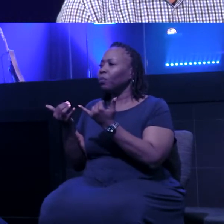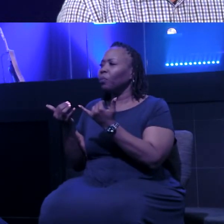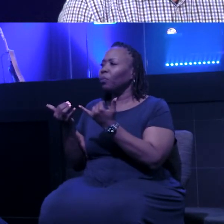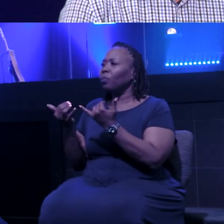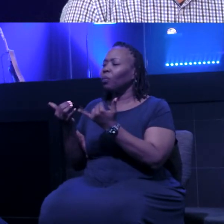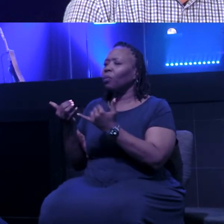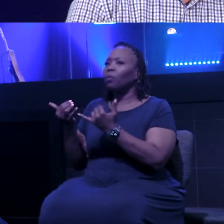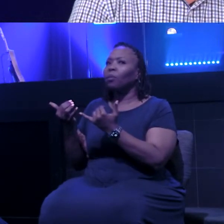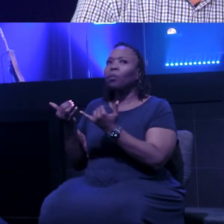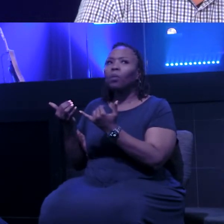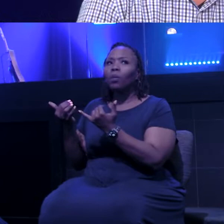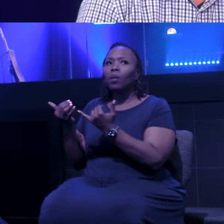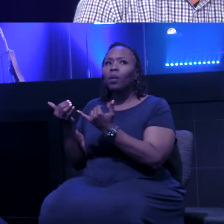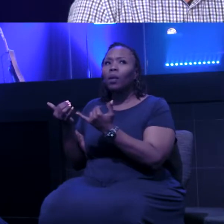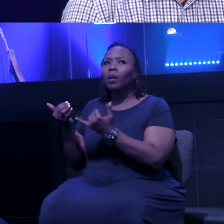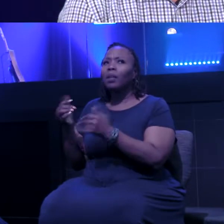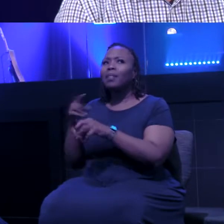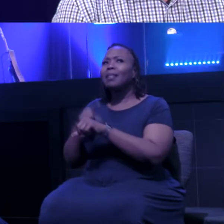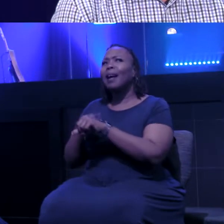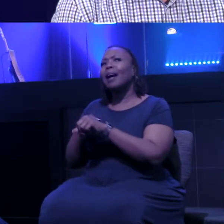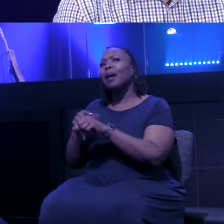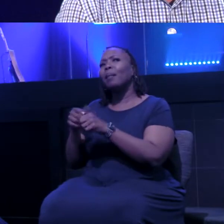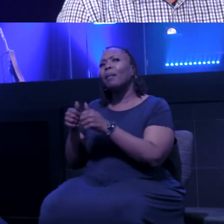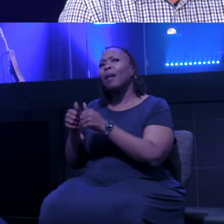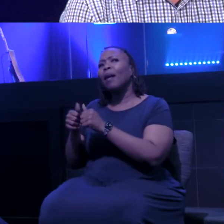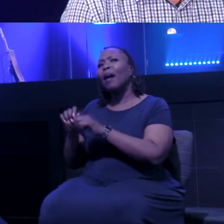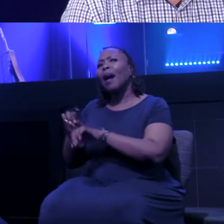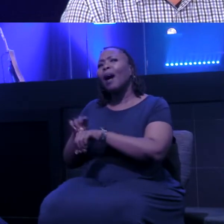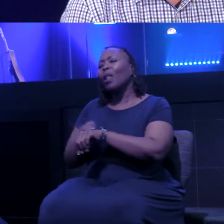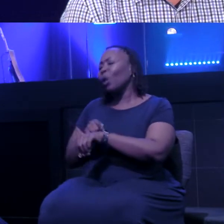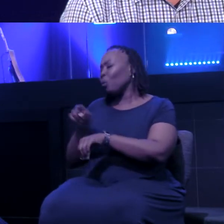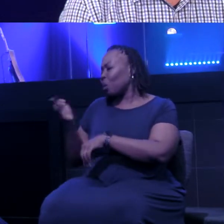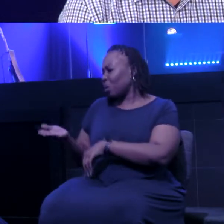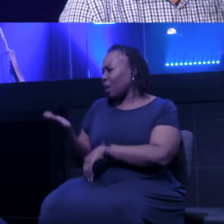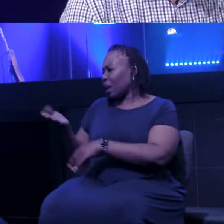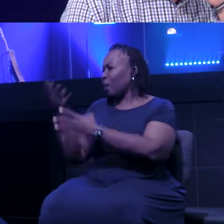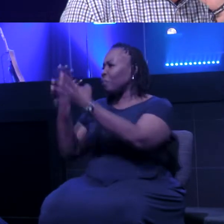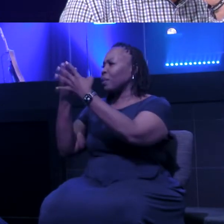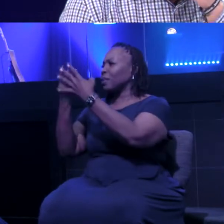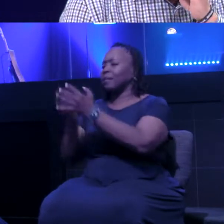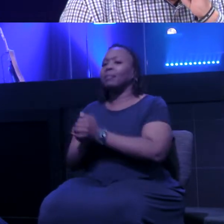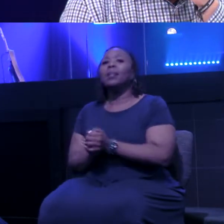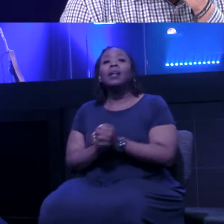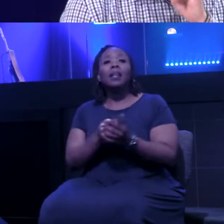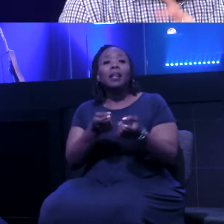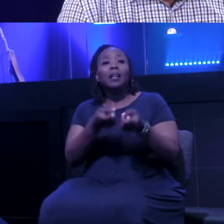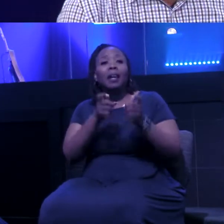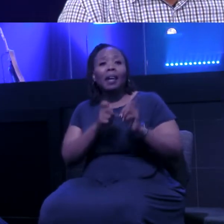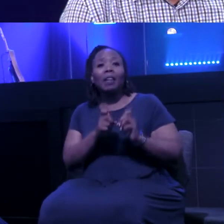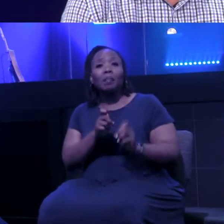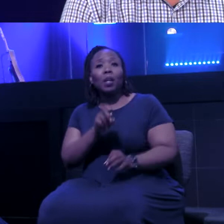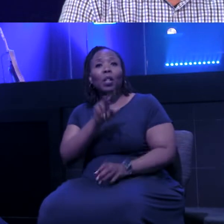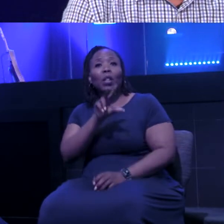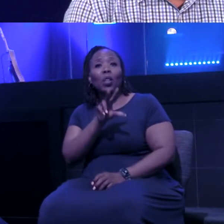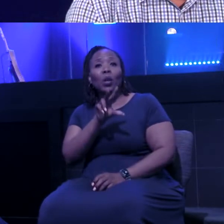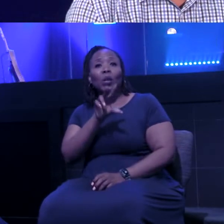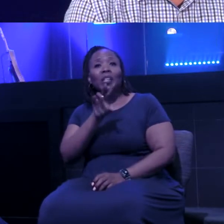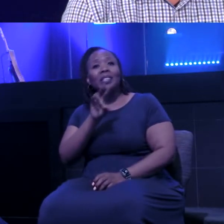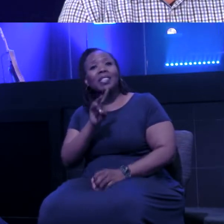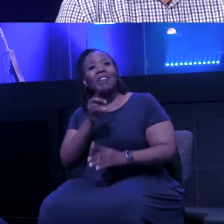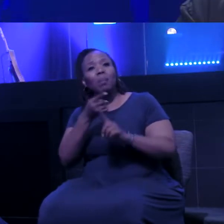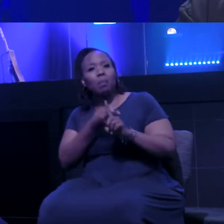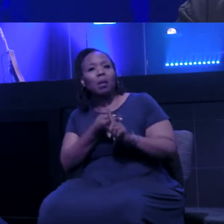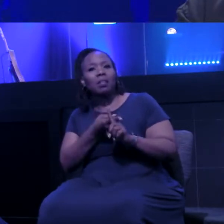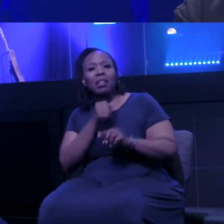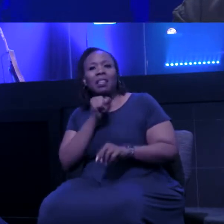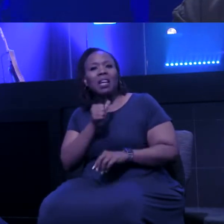time. How long did you spend in federal prison? They gave me 37 months, and that